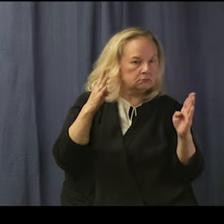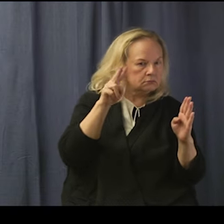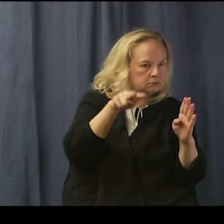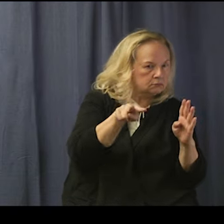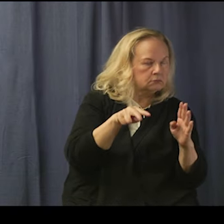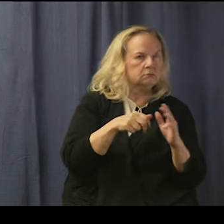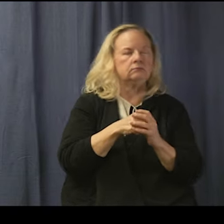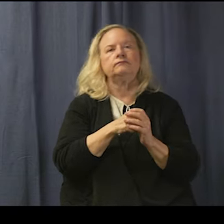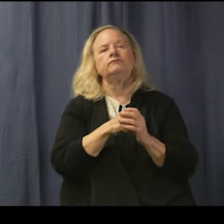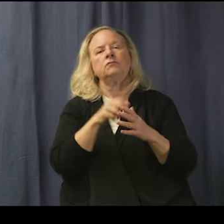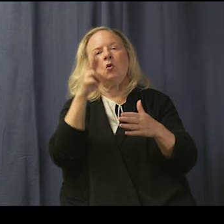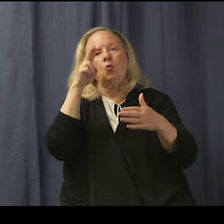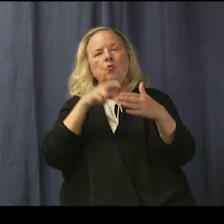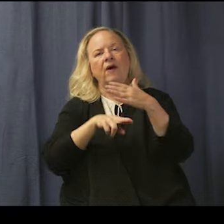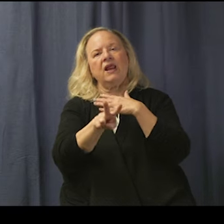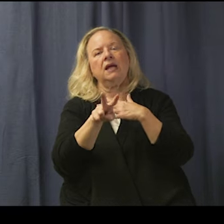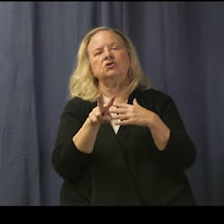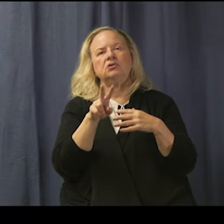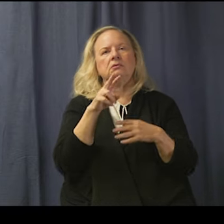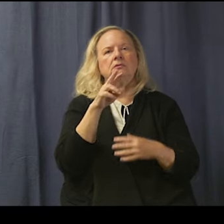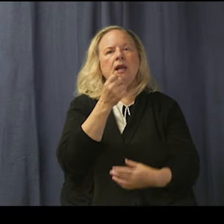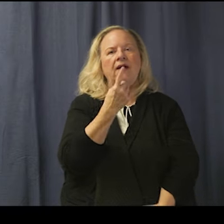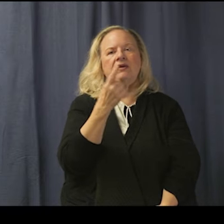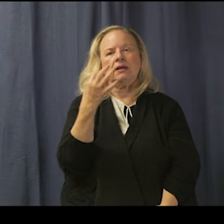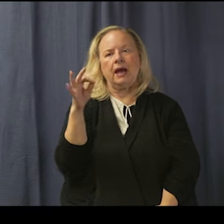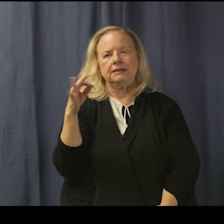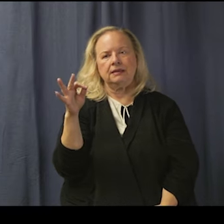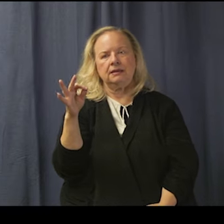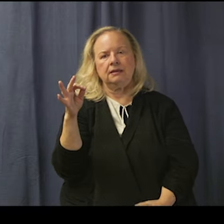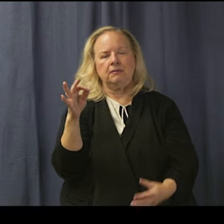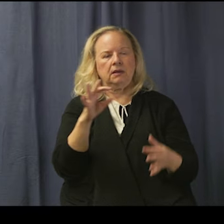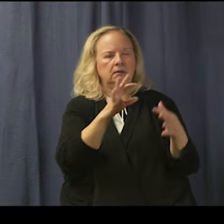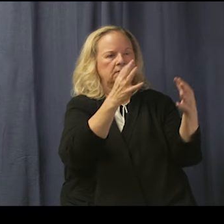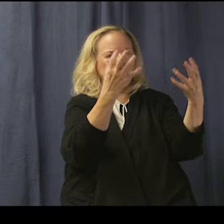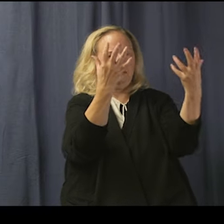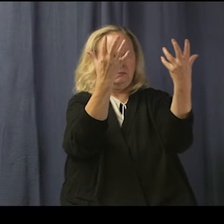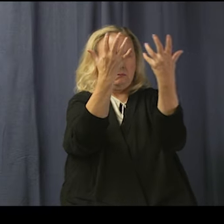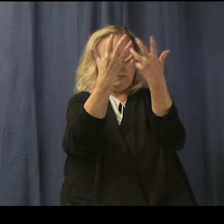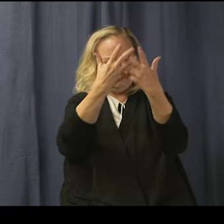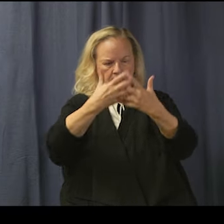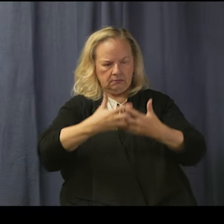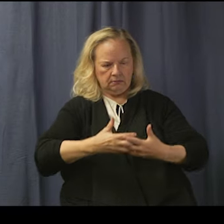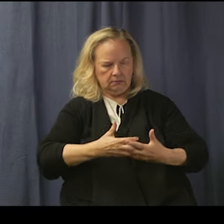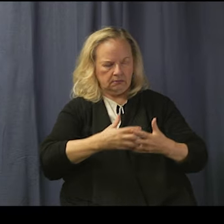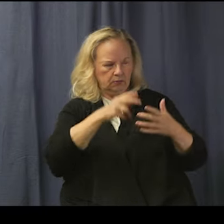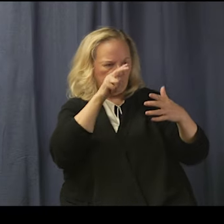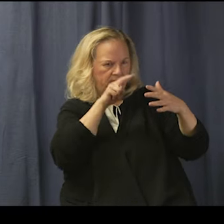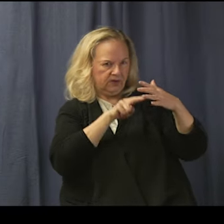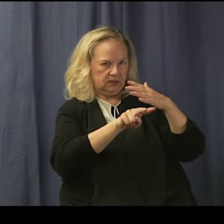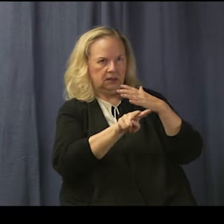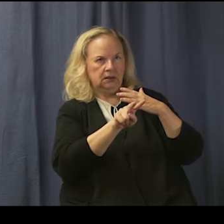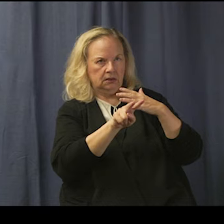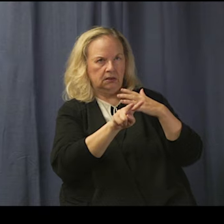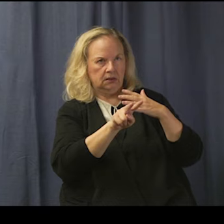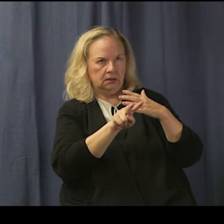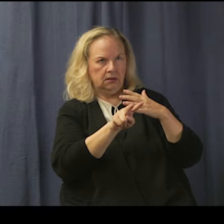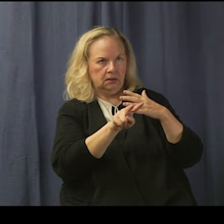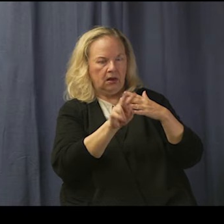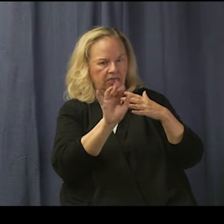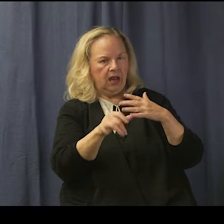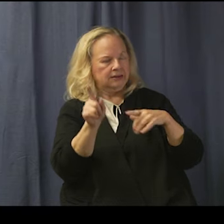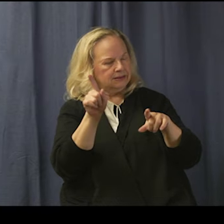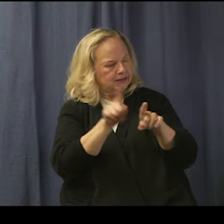Now, look at Revelation 11, 19. I'm going to tie what's going to happen prophetically on this day.